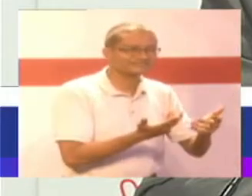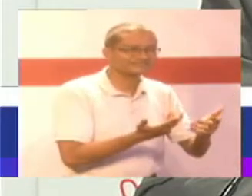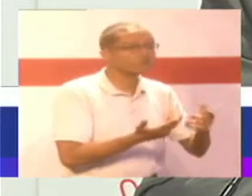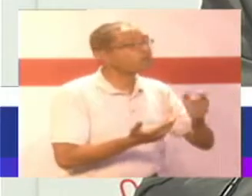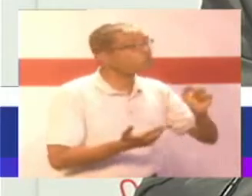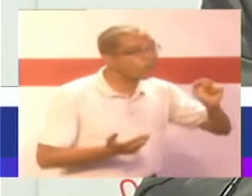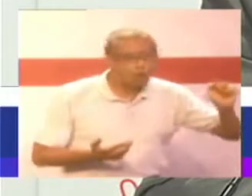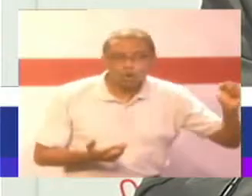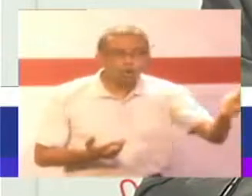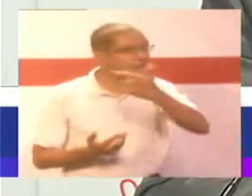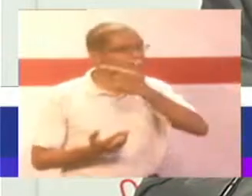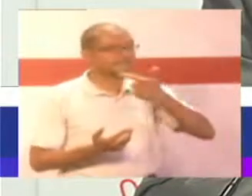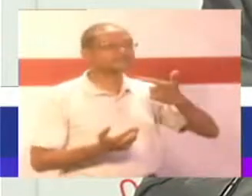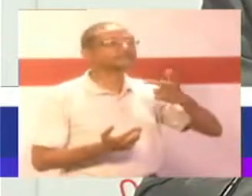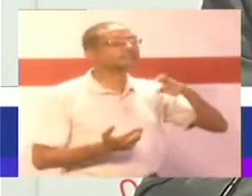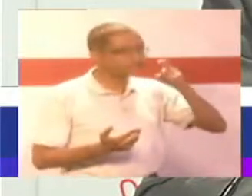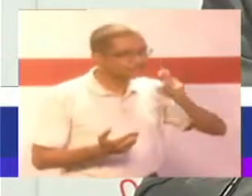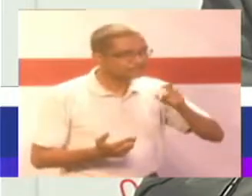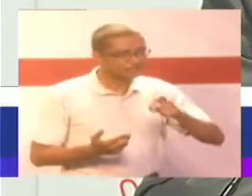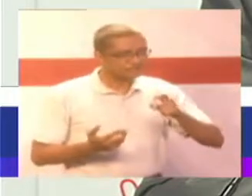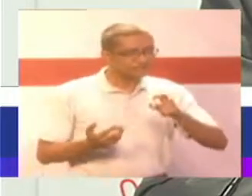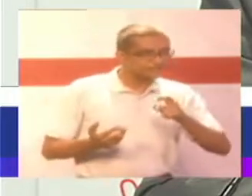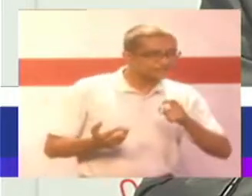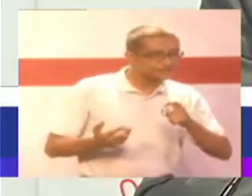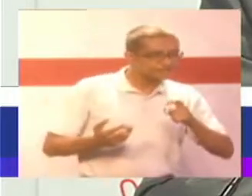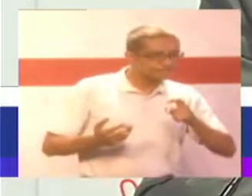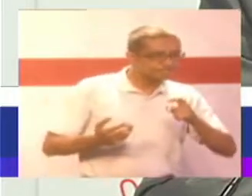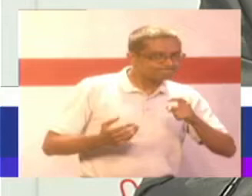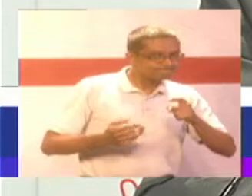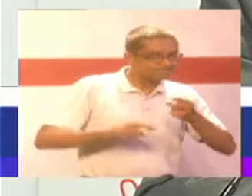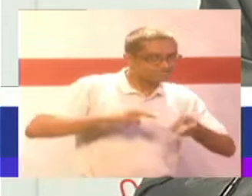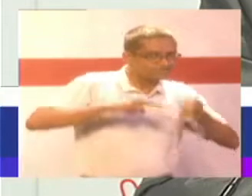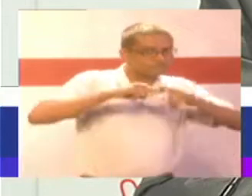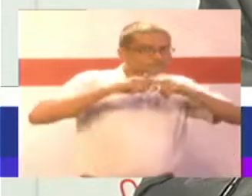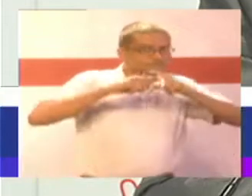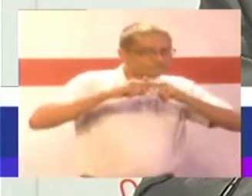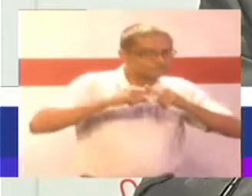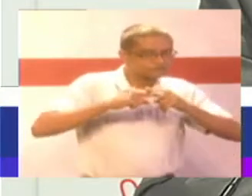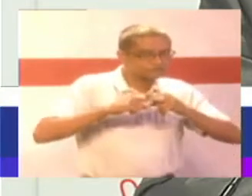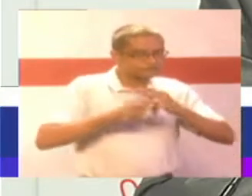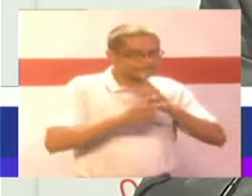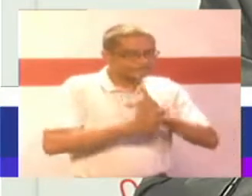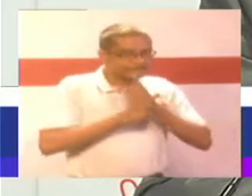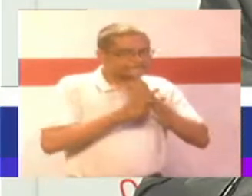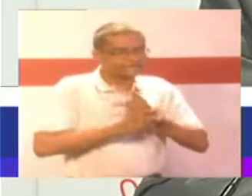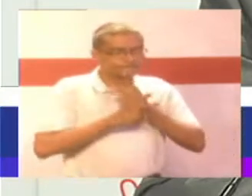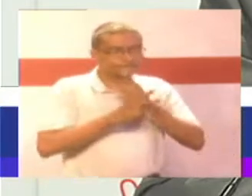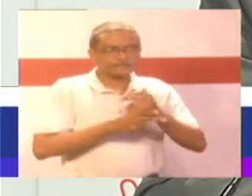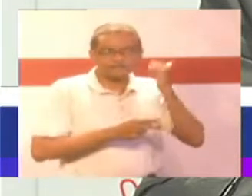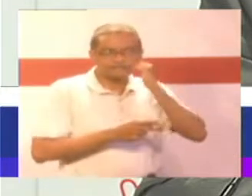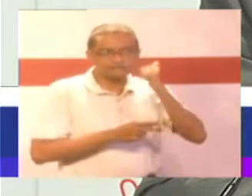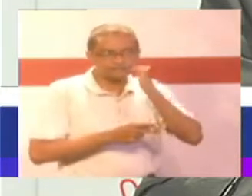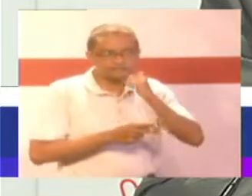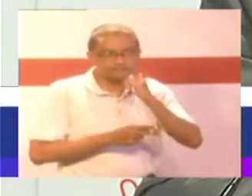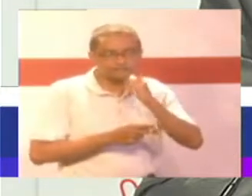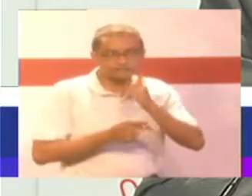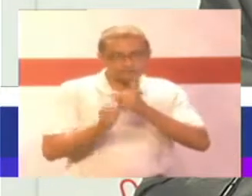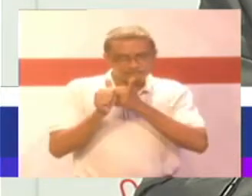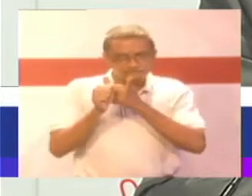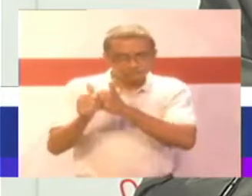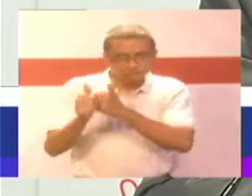to all be on the same page of increased care in our daily activities, increased adherence to those public